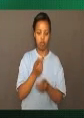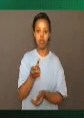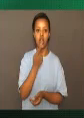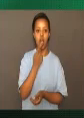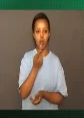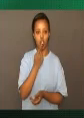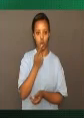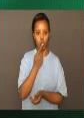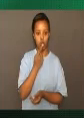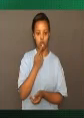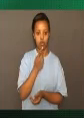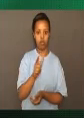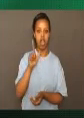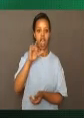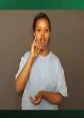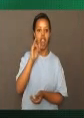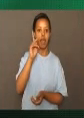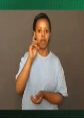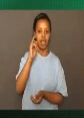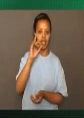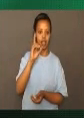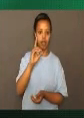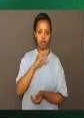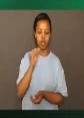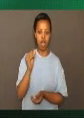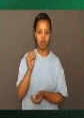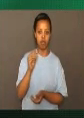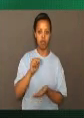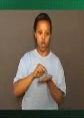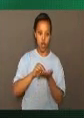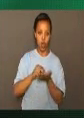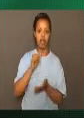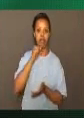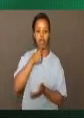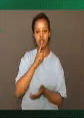proteins, lipids, and nucleic acids.